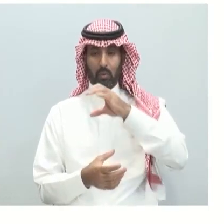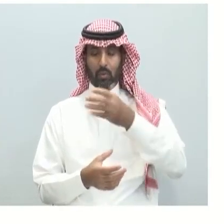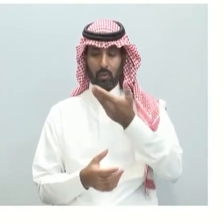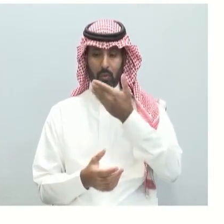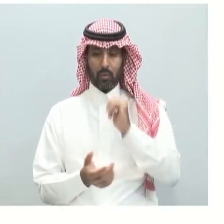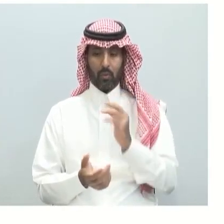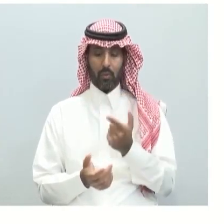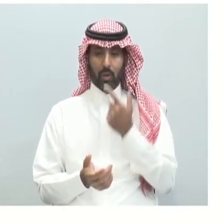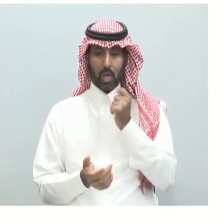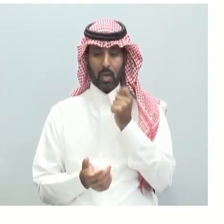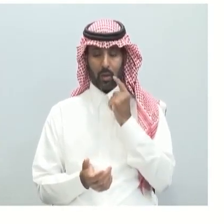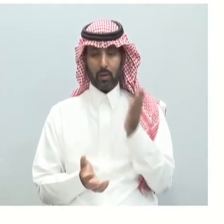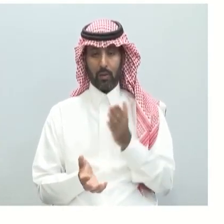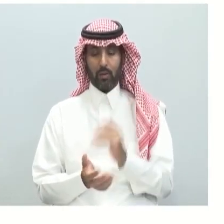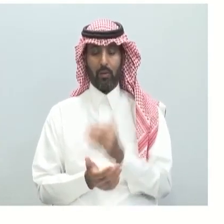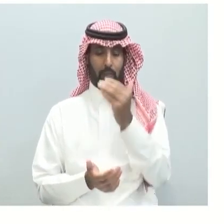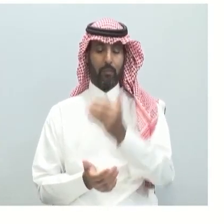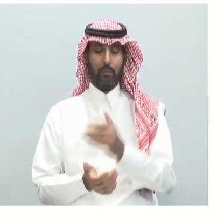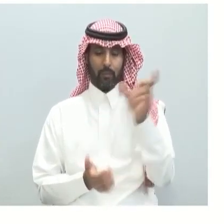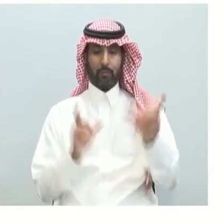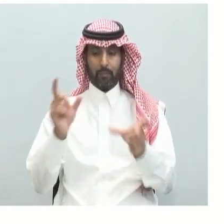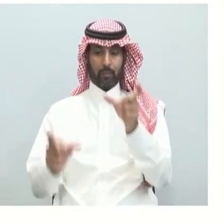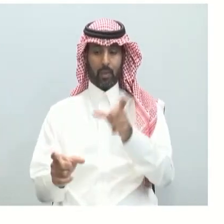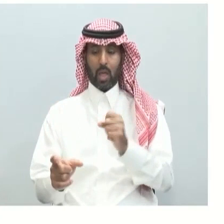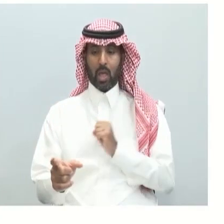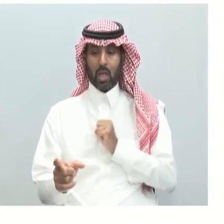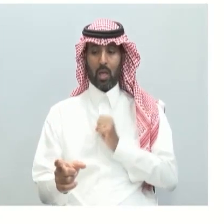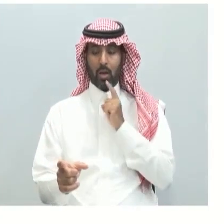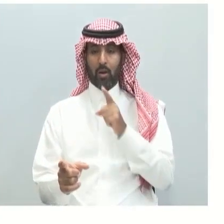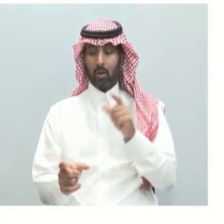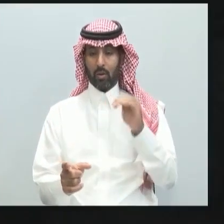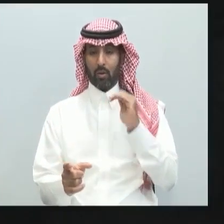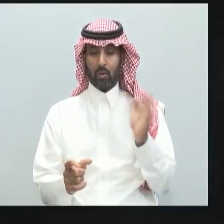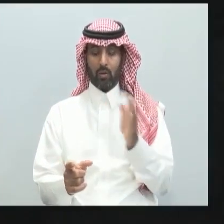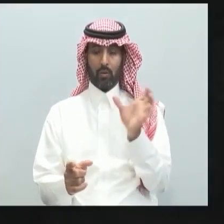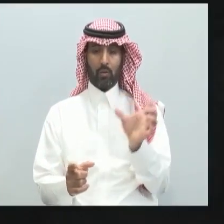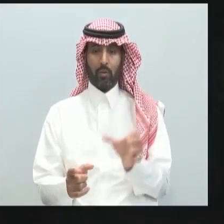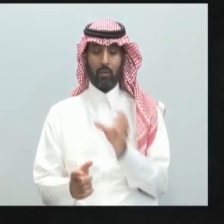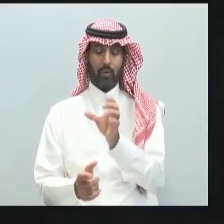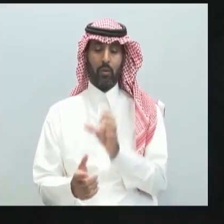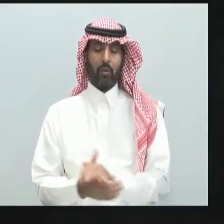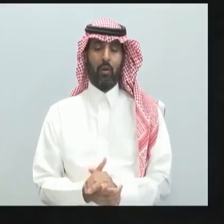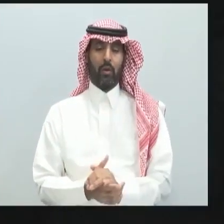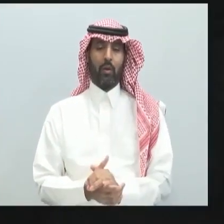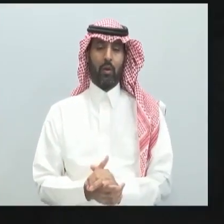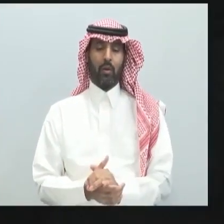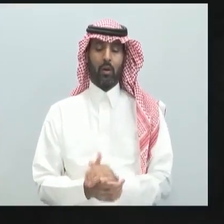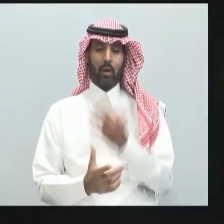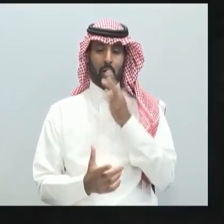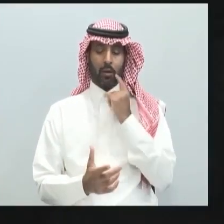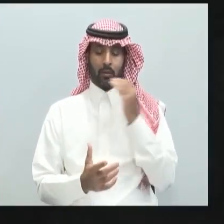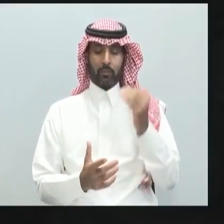said, which is the easiest? So, of course, this is my own answers, my own opinion. So I thought that the easiest